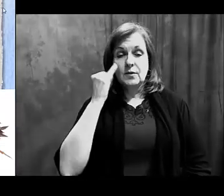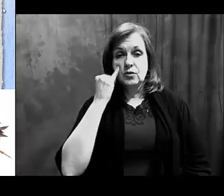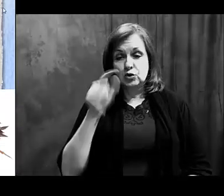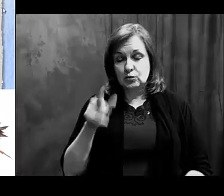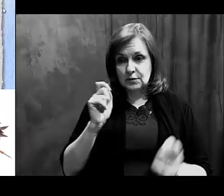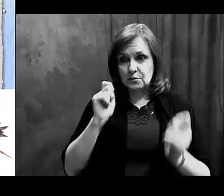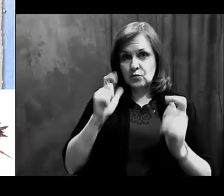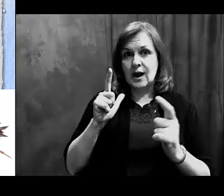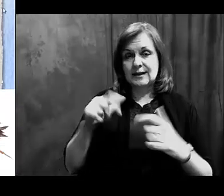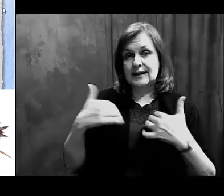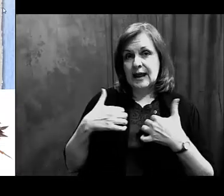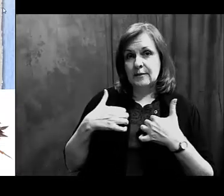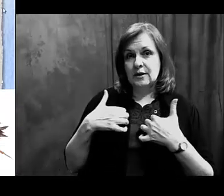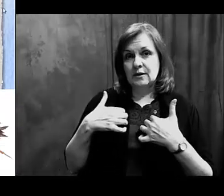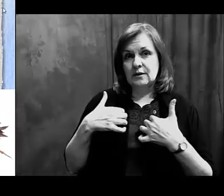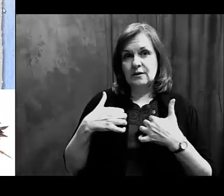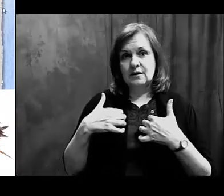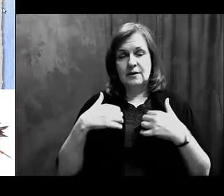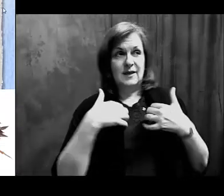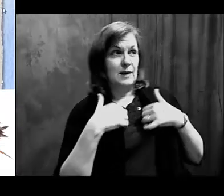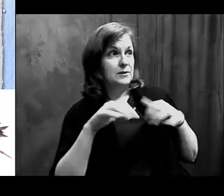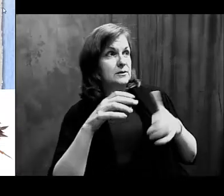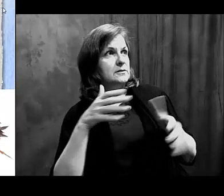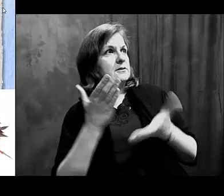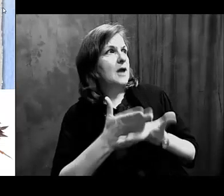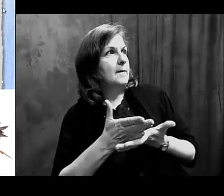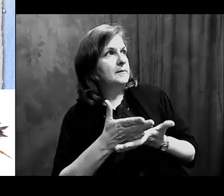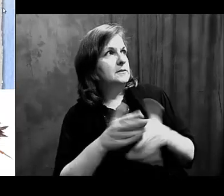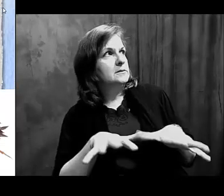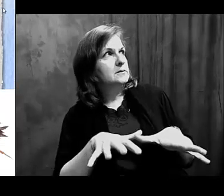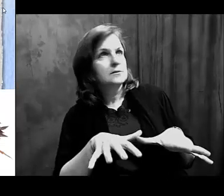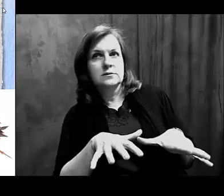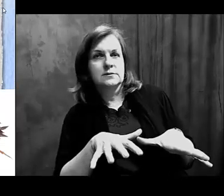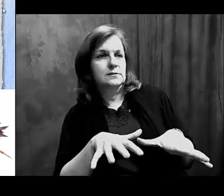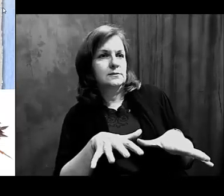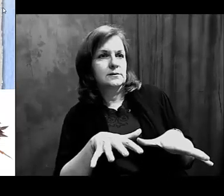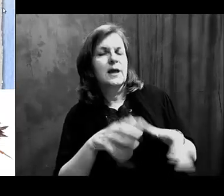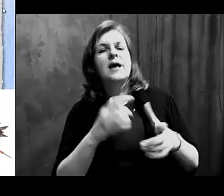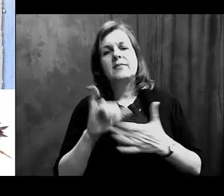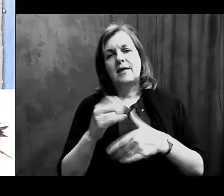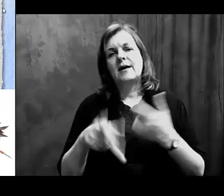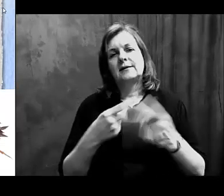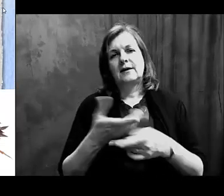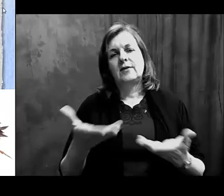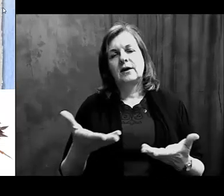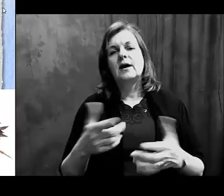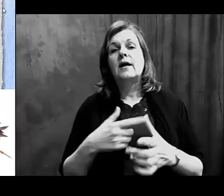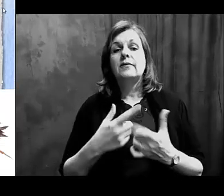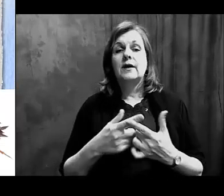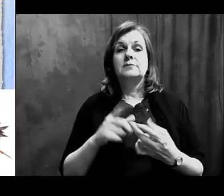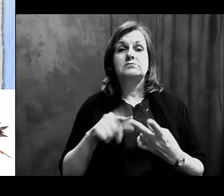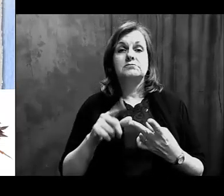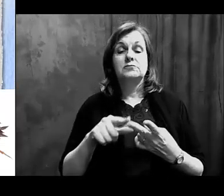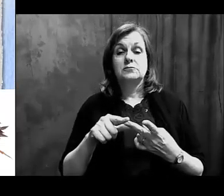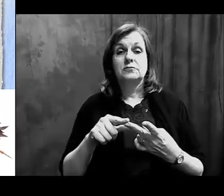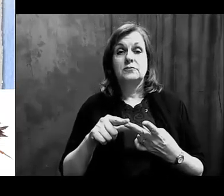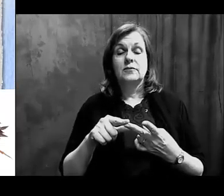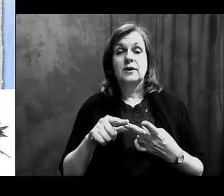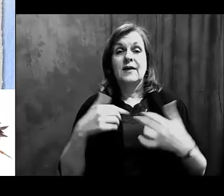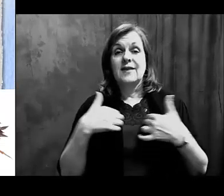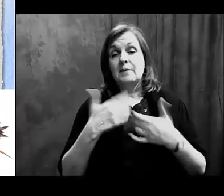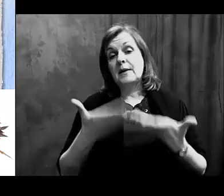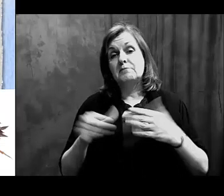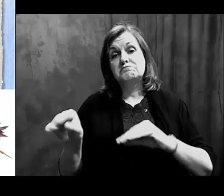If you startle an animal, it tends to just stop in its tracks, right? Okay, that kind of thing. You could make